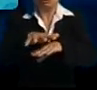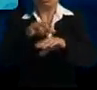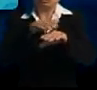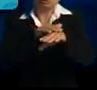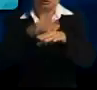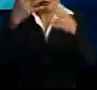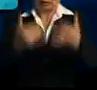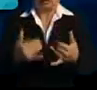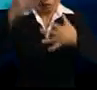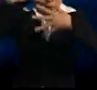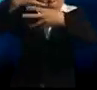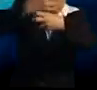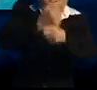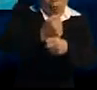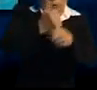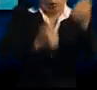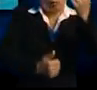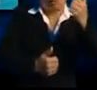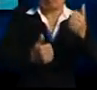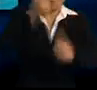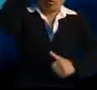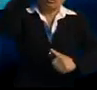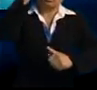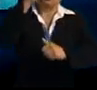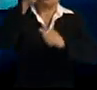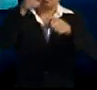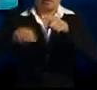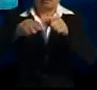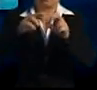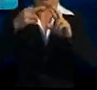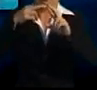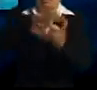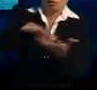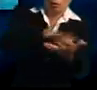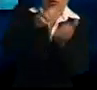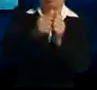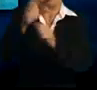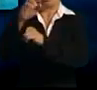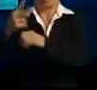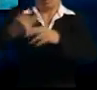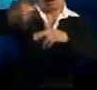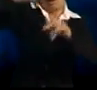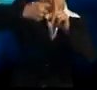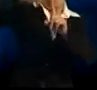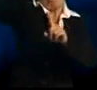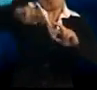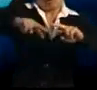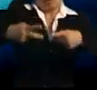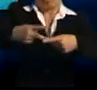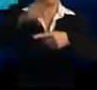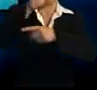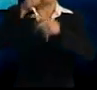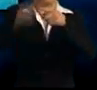We can now conclude that most metals react with oxygen at high temperatures to form metal